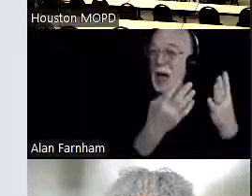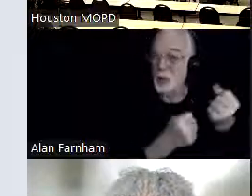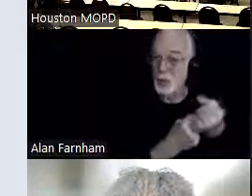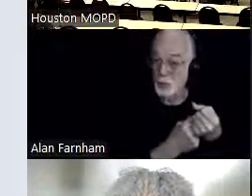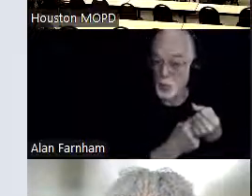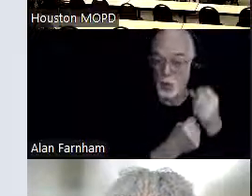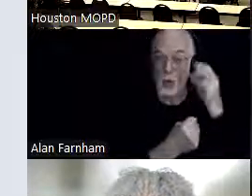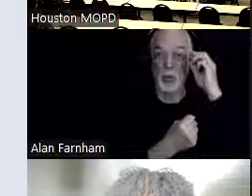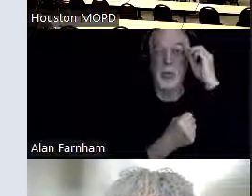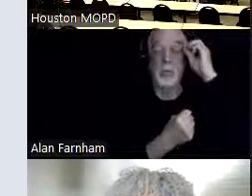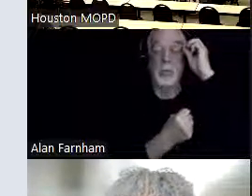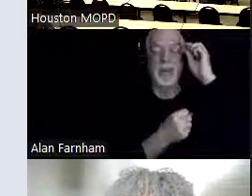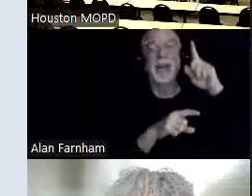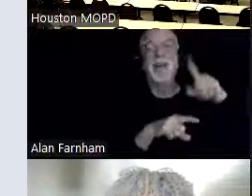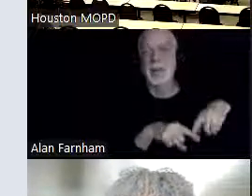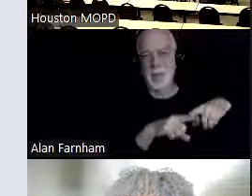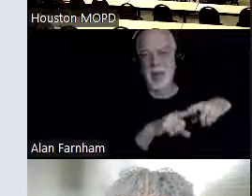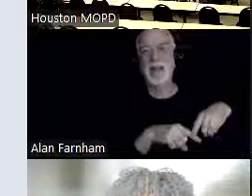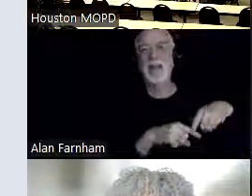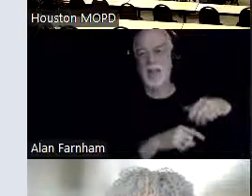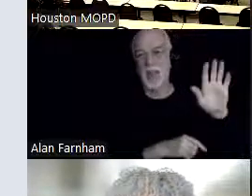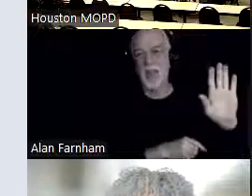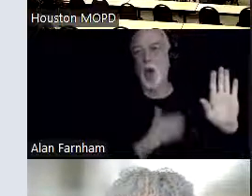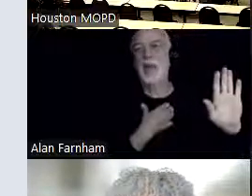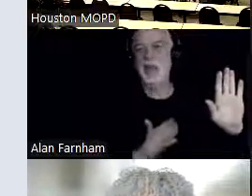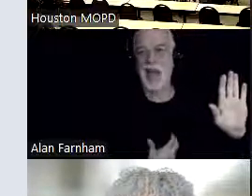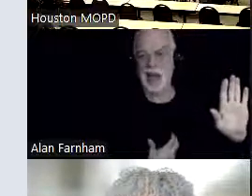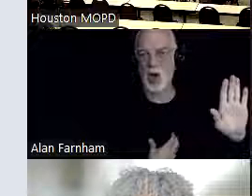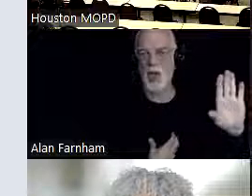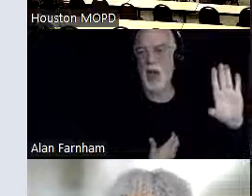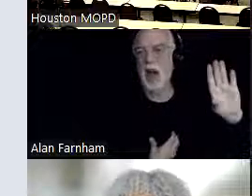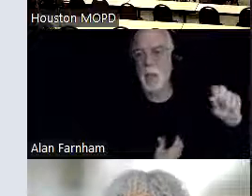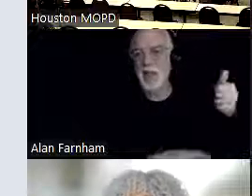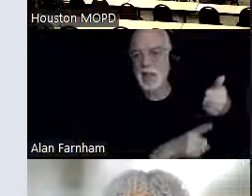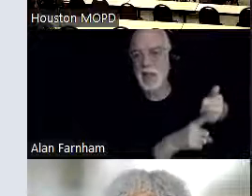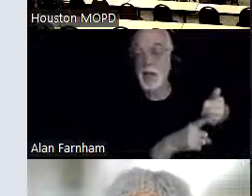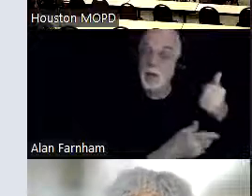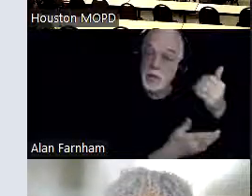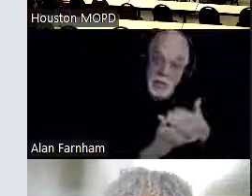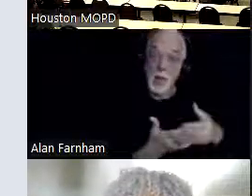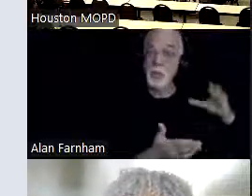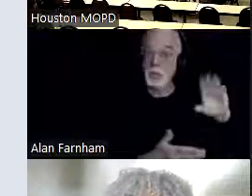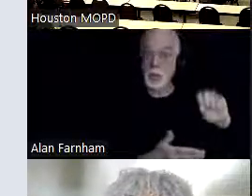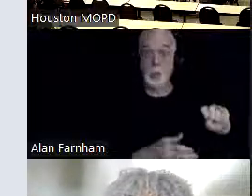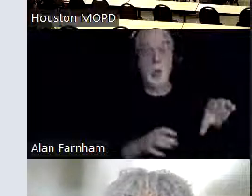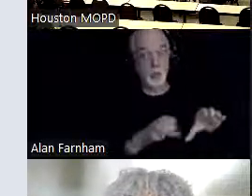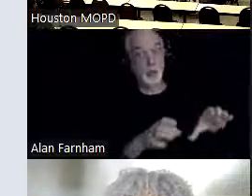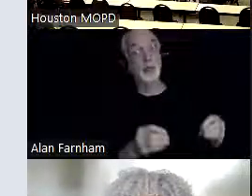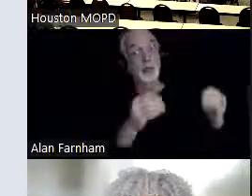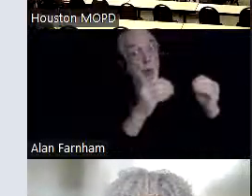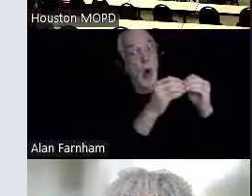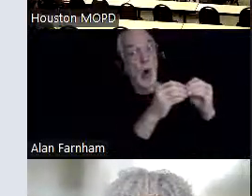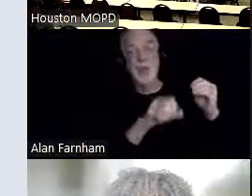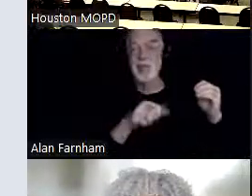based on a company's desire. So some companies do more than other